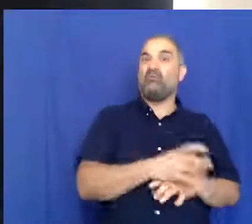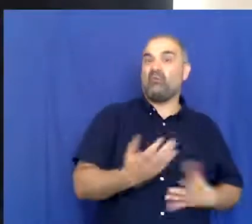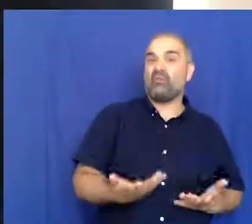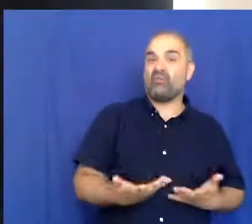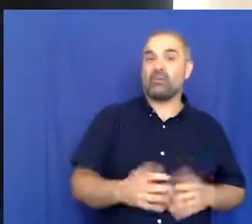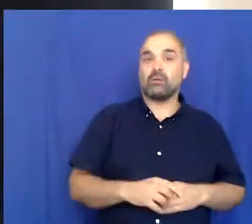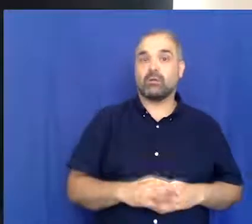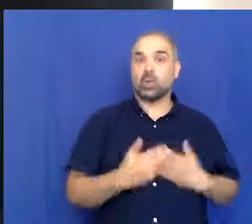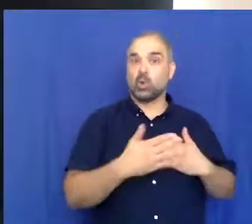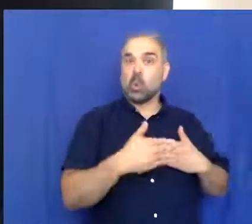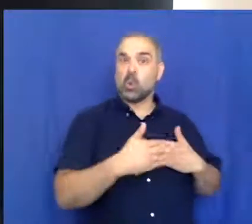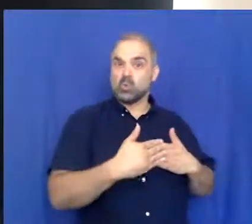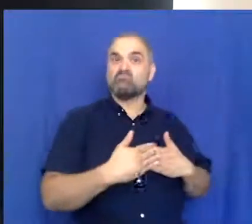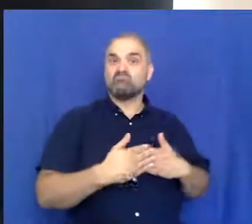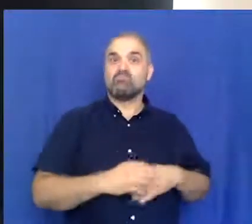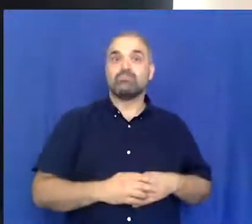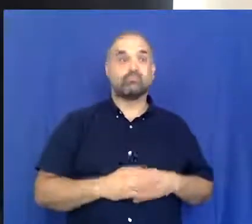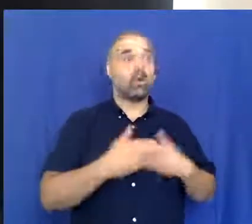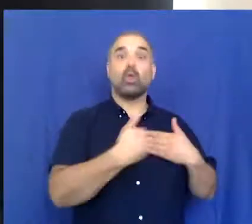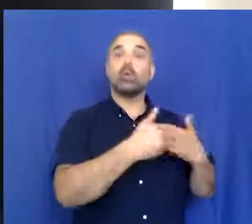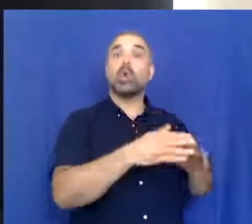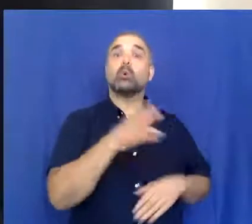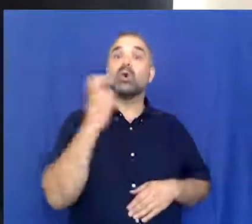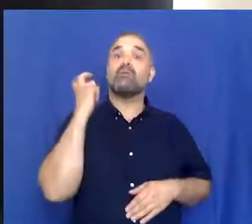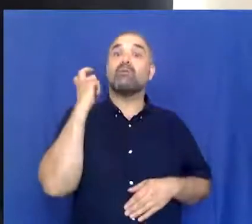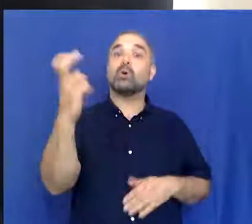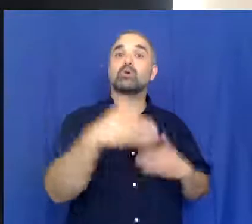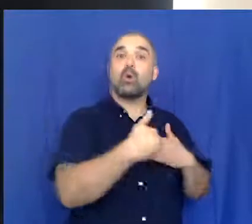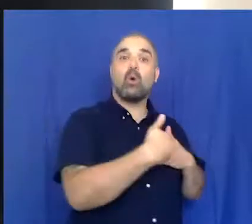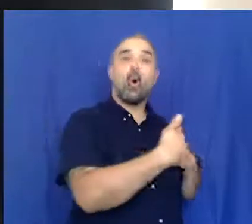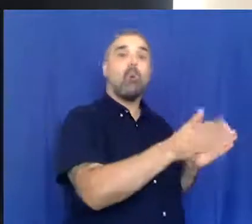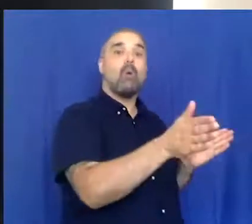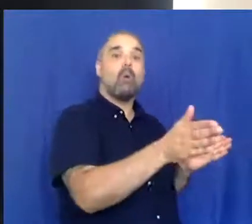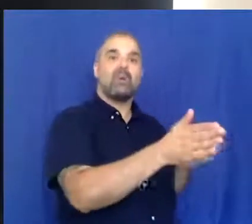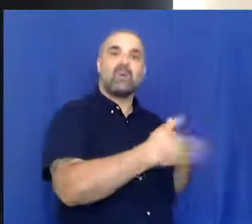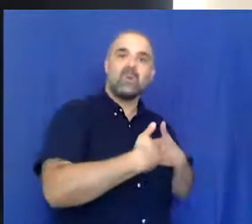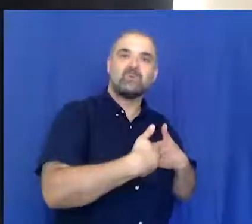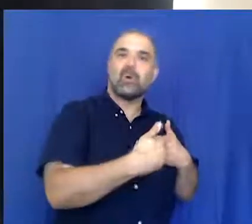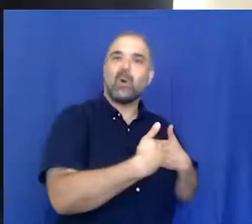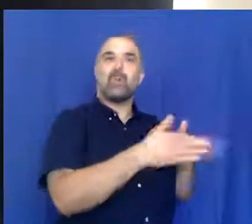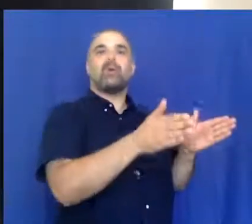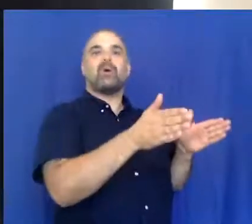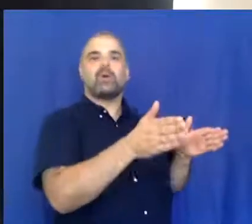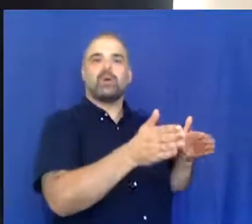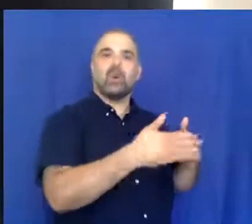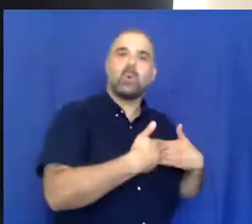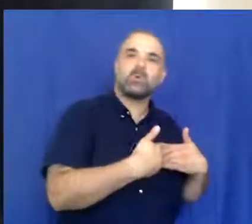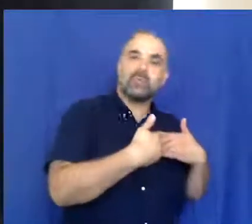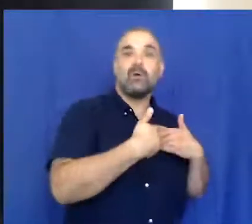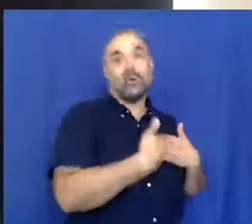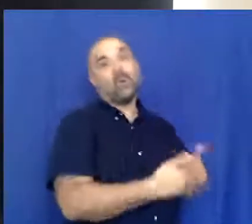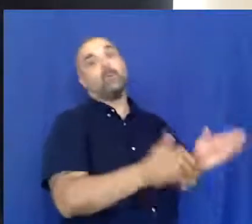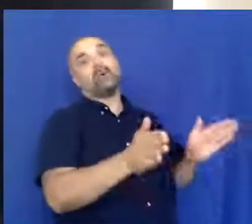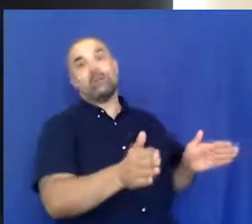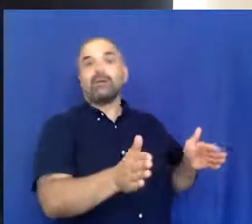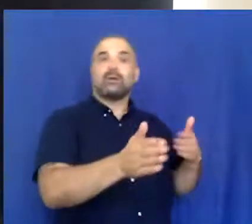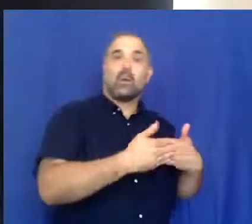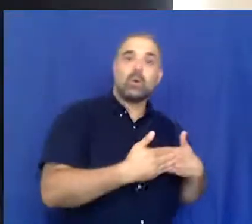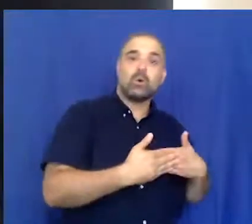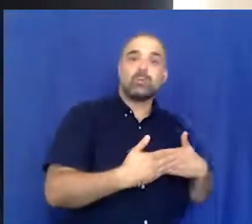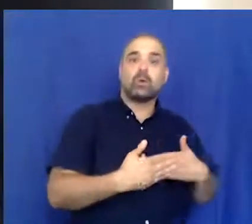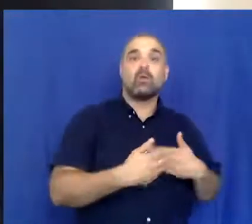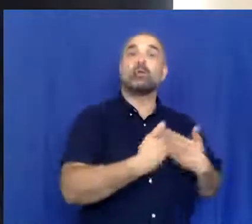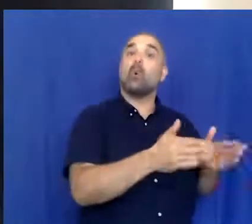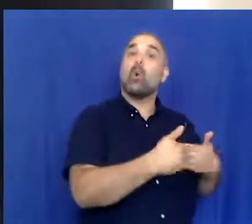the bus. Open those doors. The doors on the bus go open and close, open and